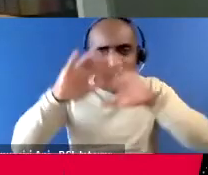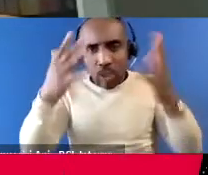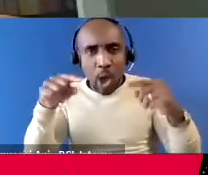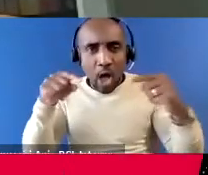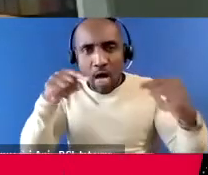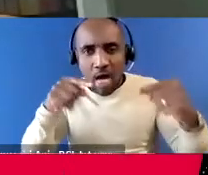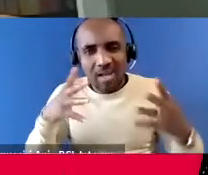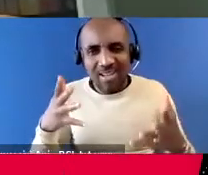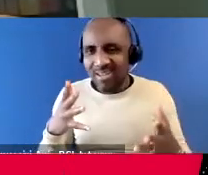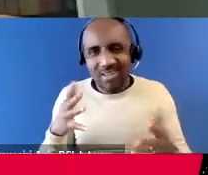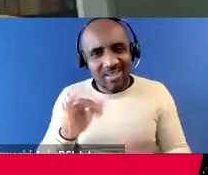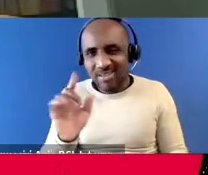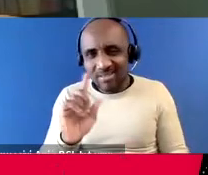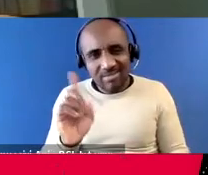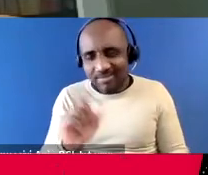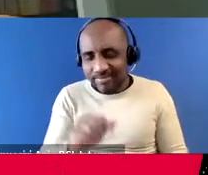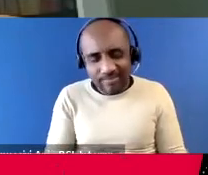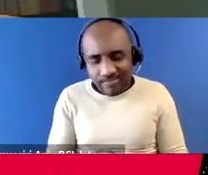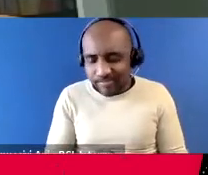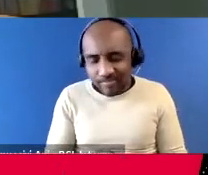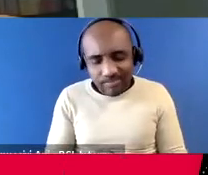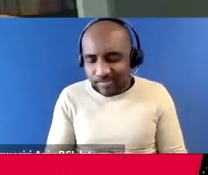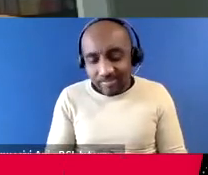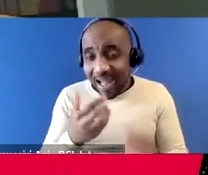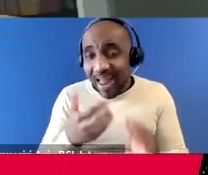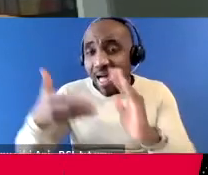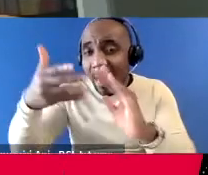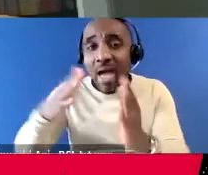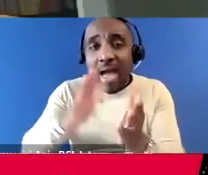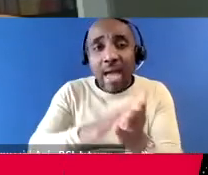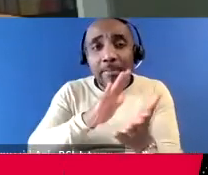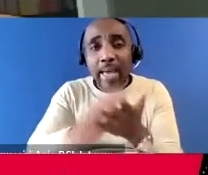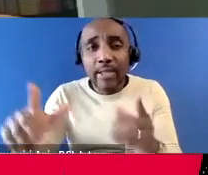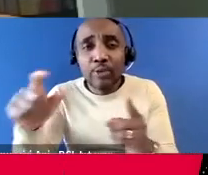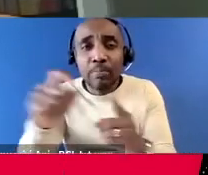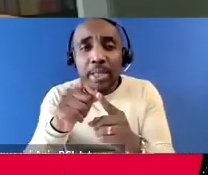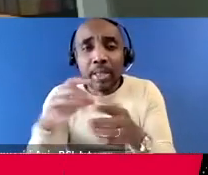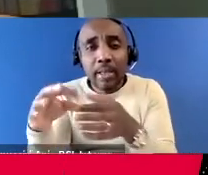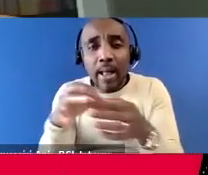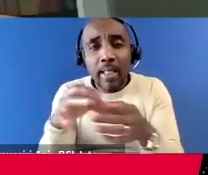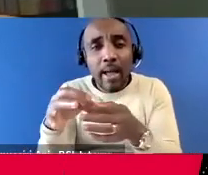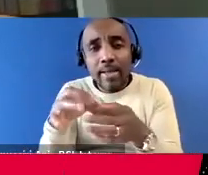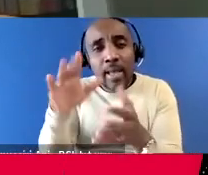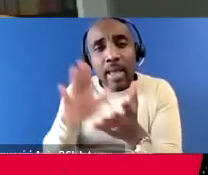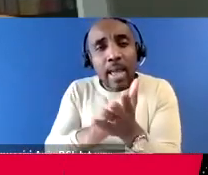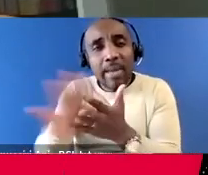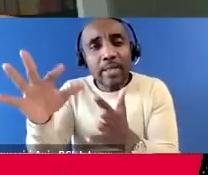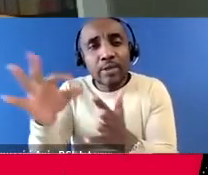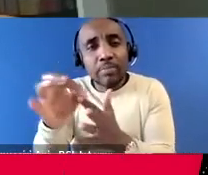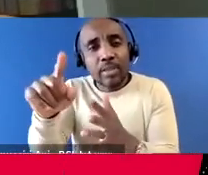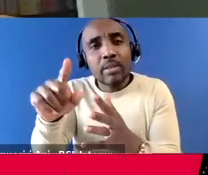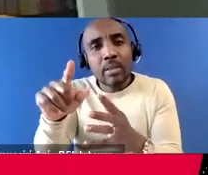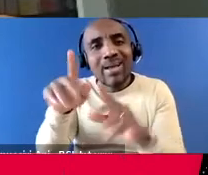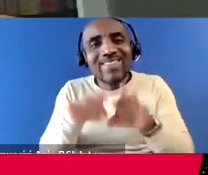This is boosted with an alliance with the MHP, which is a nationalist